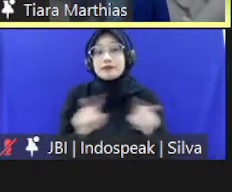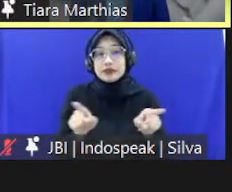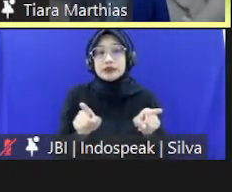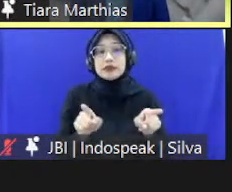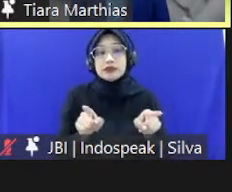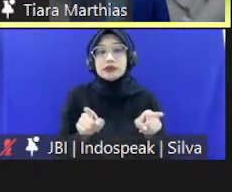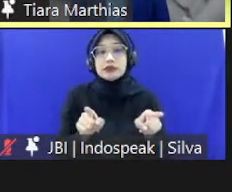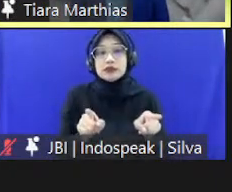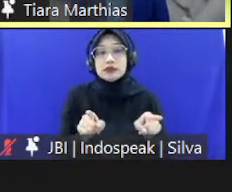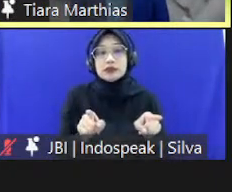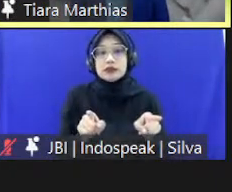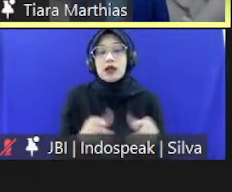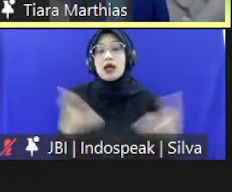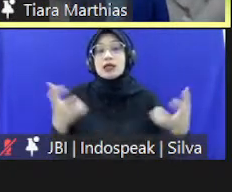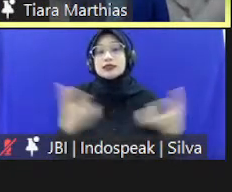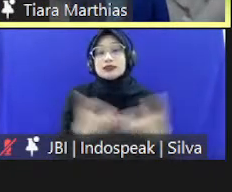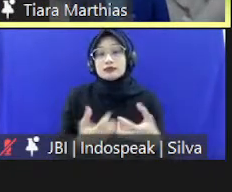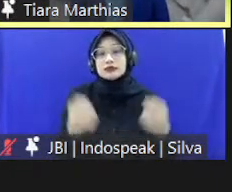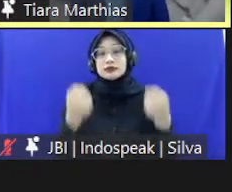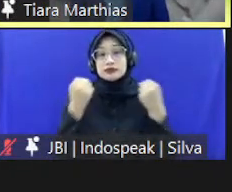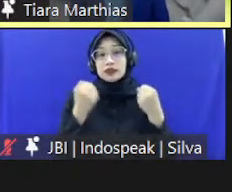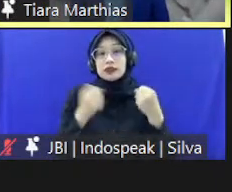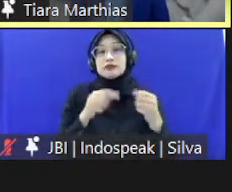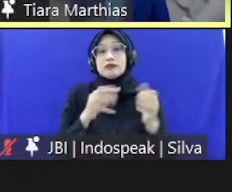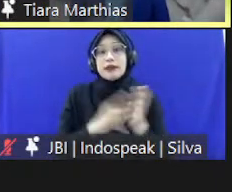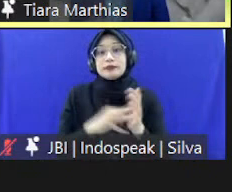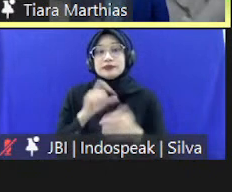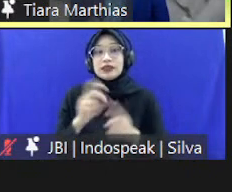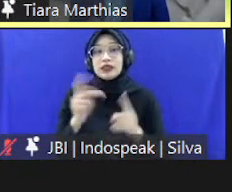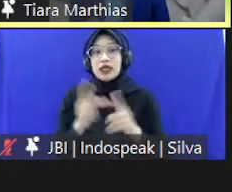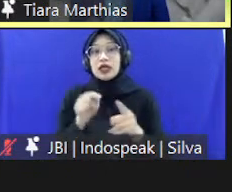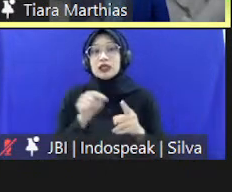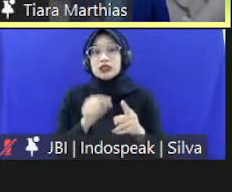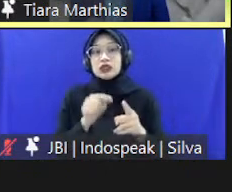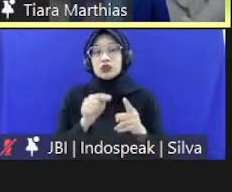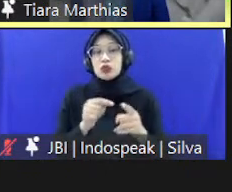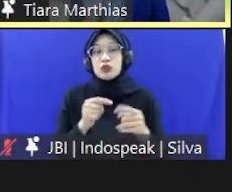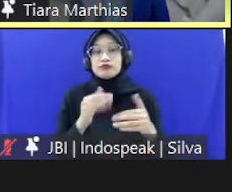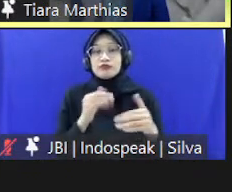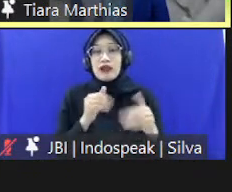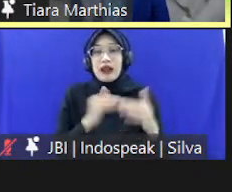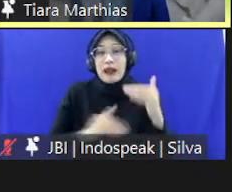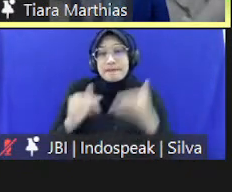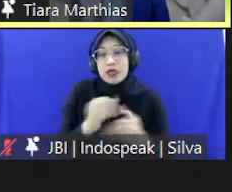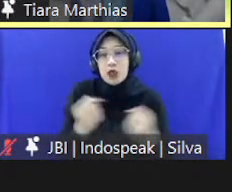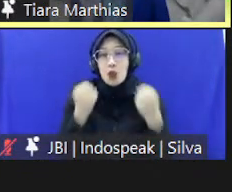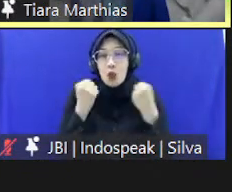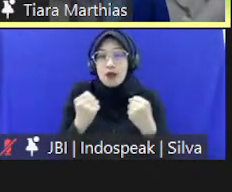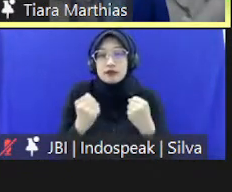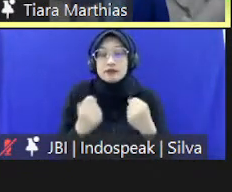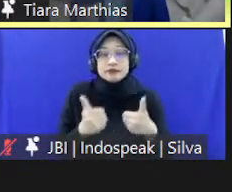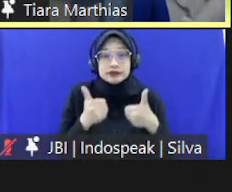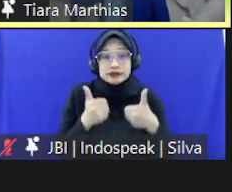to strengthen the health system for MCH, and this is my last slide, just some aspects of the health